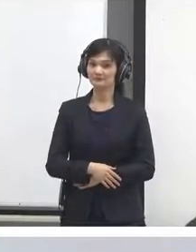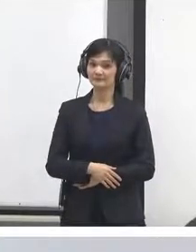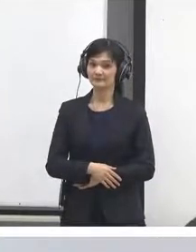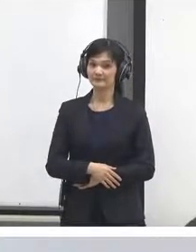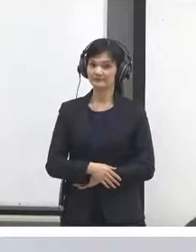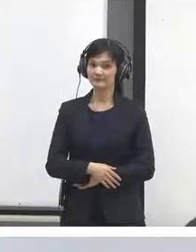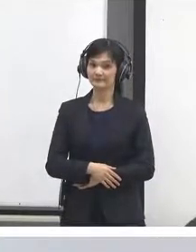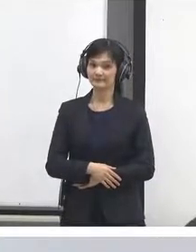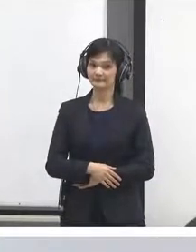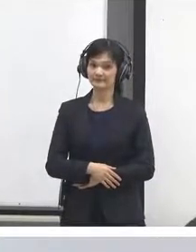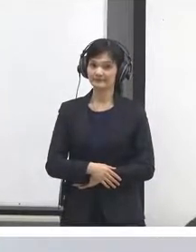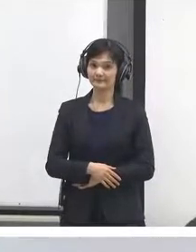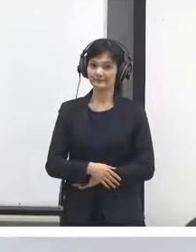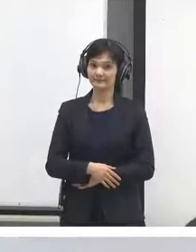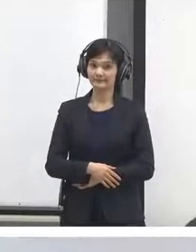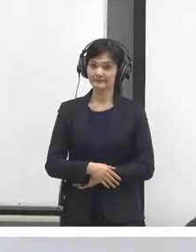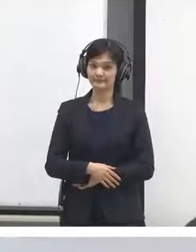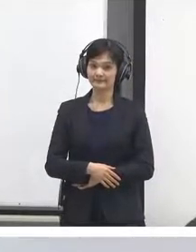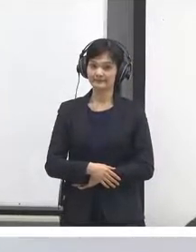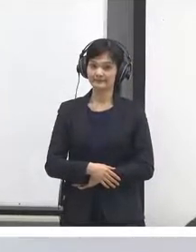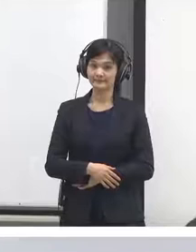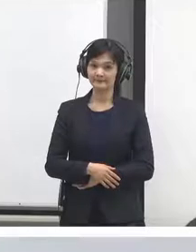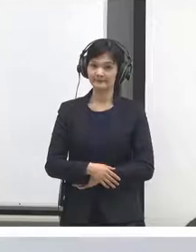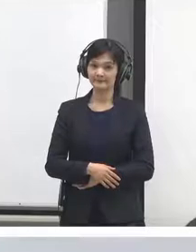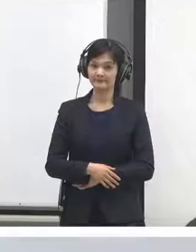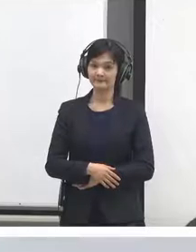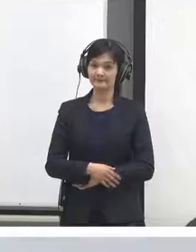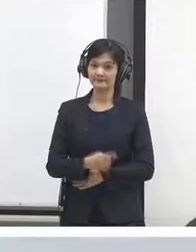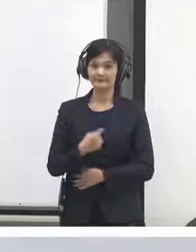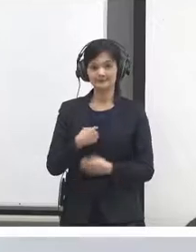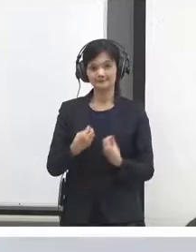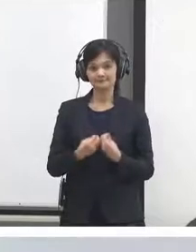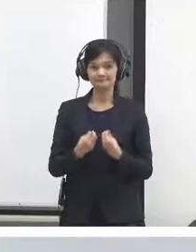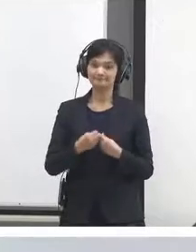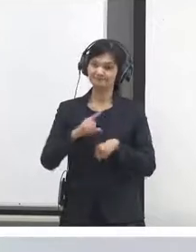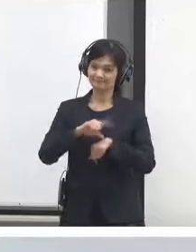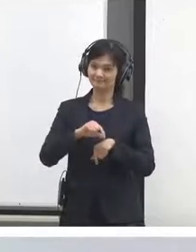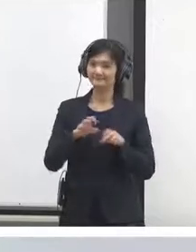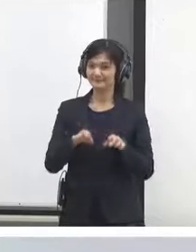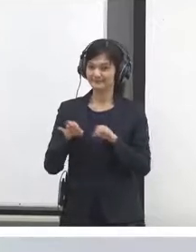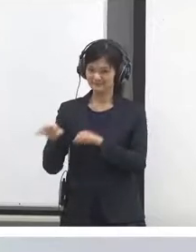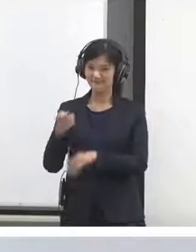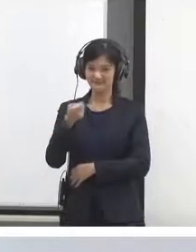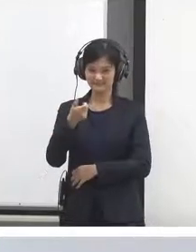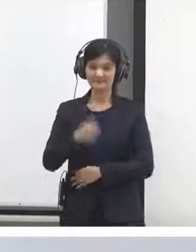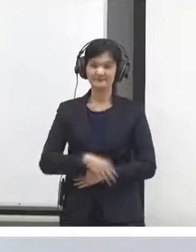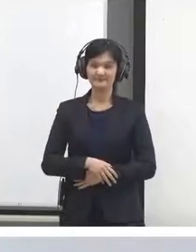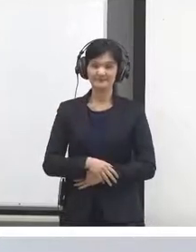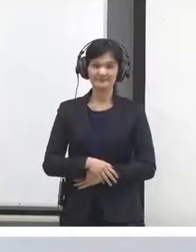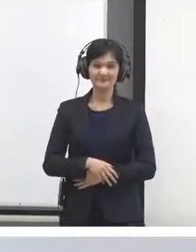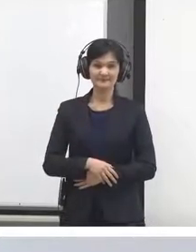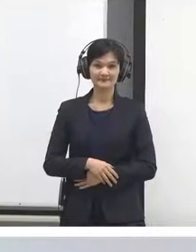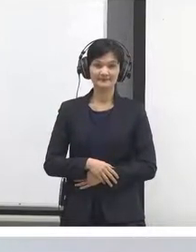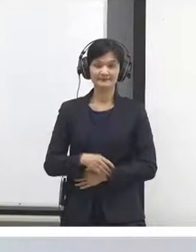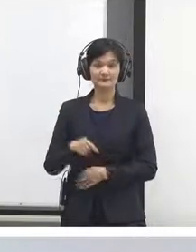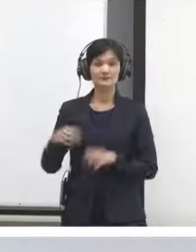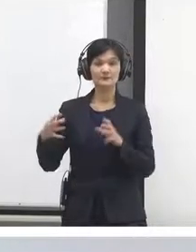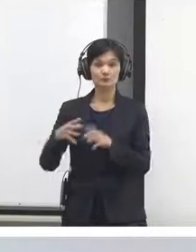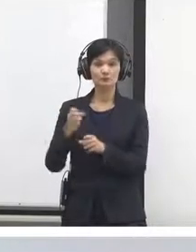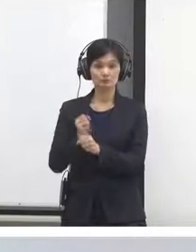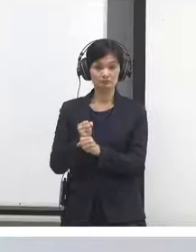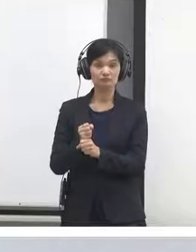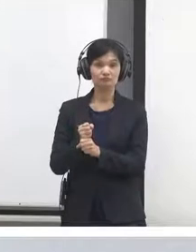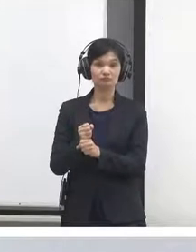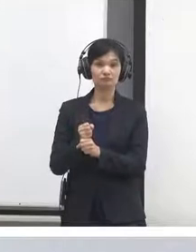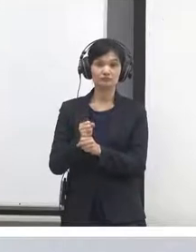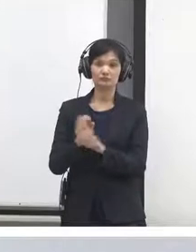to catch up after that postpone. So these are the collaboration experience of her story. And I have to admit